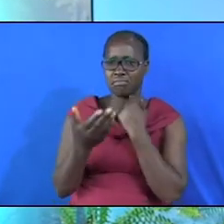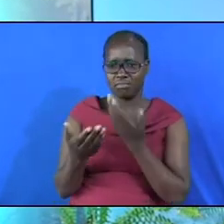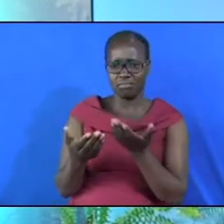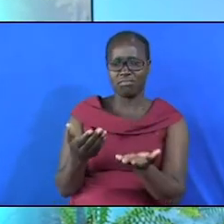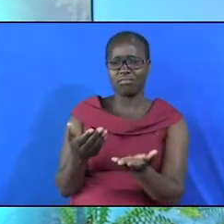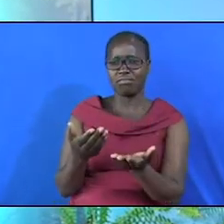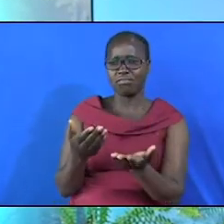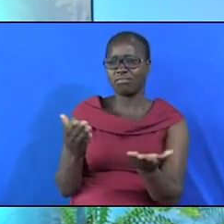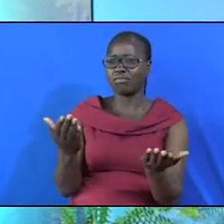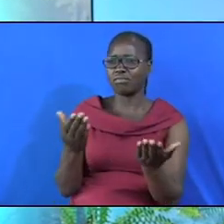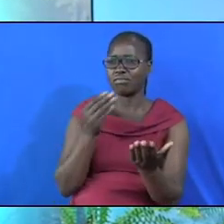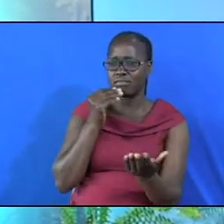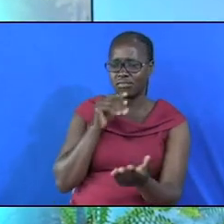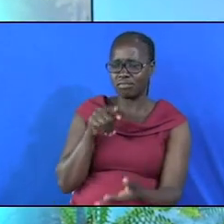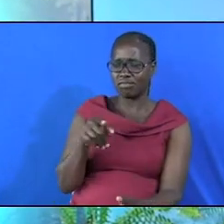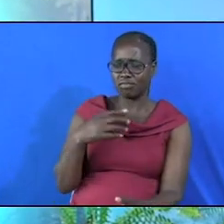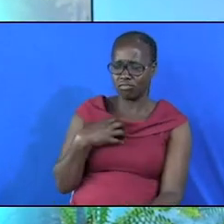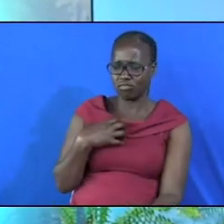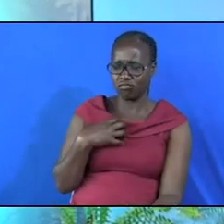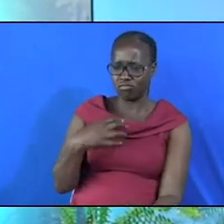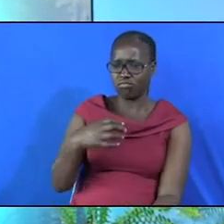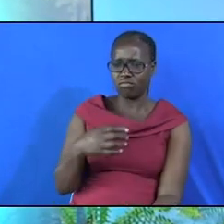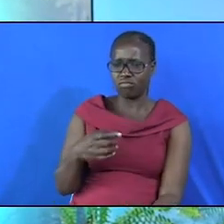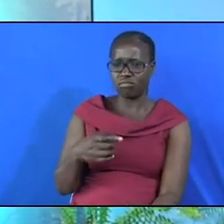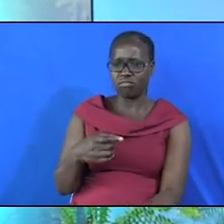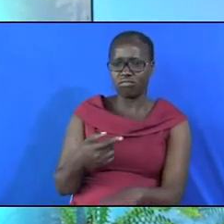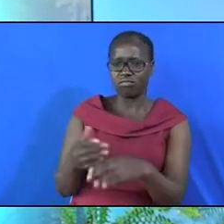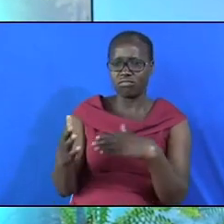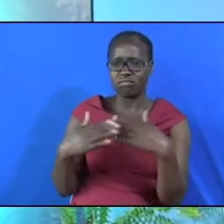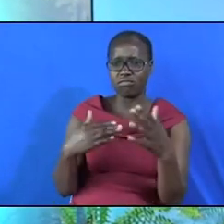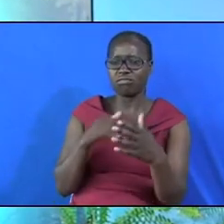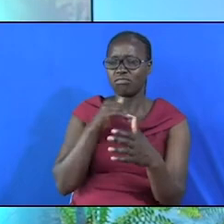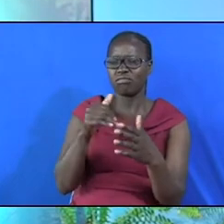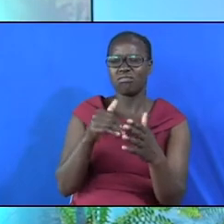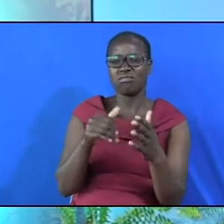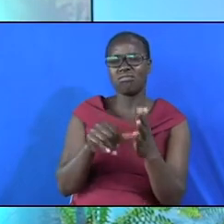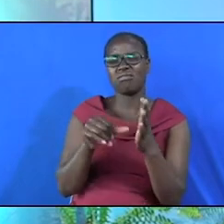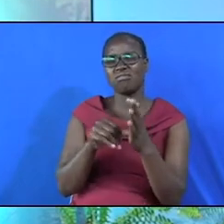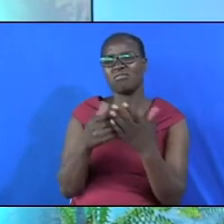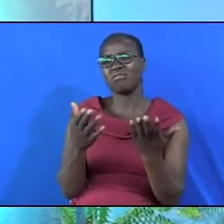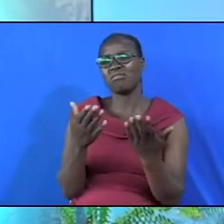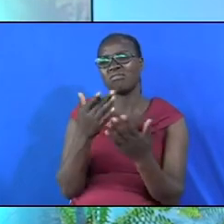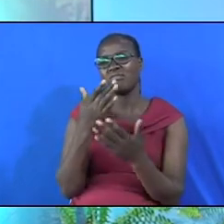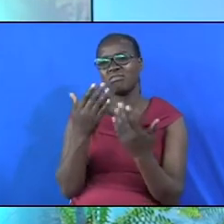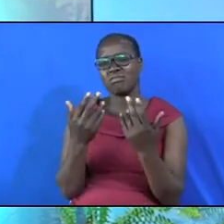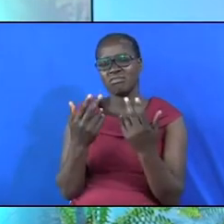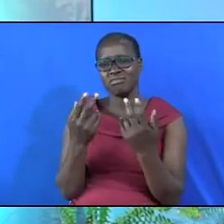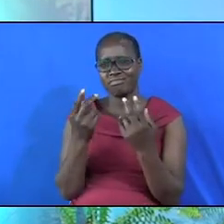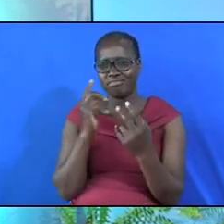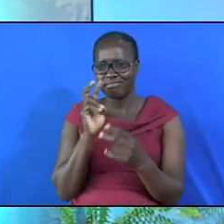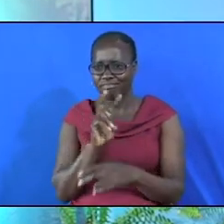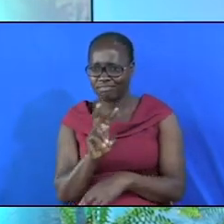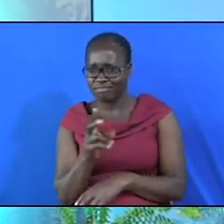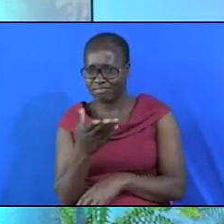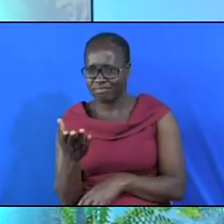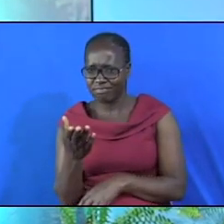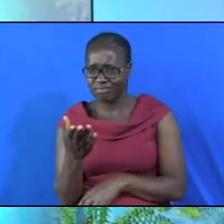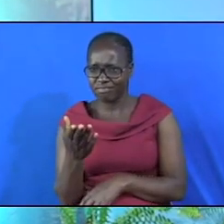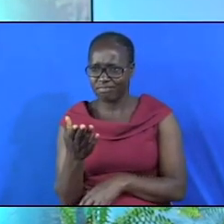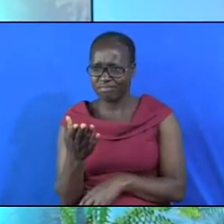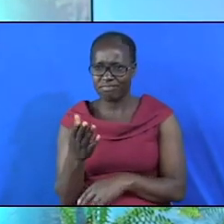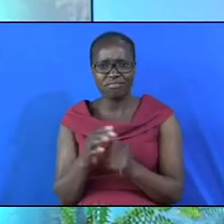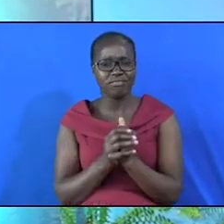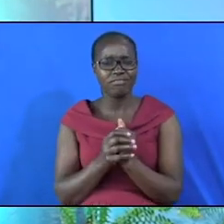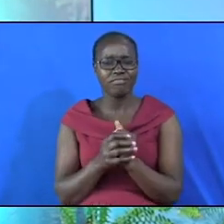in his palace. The sight of Lazarus was not a problem to him, because the sight of Lazarus would massage